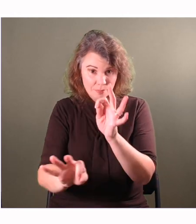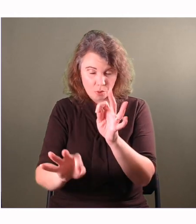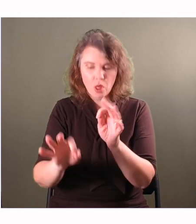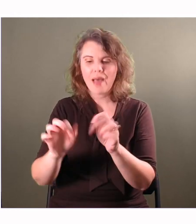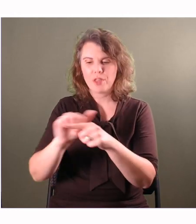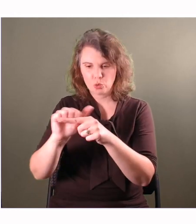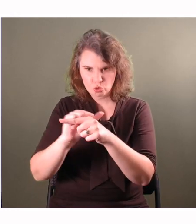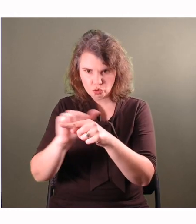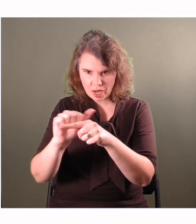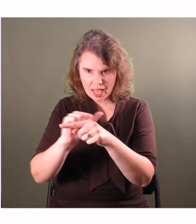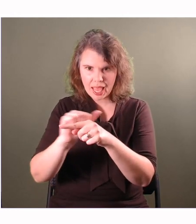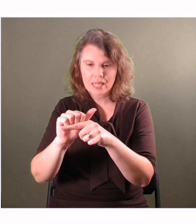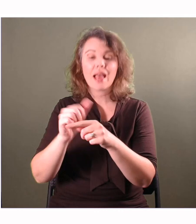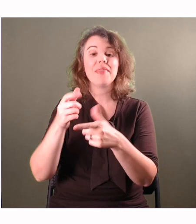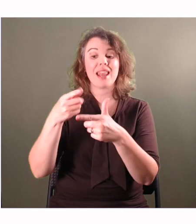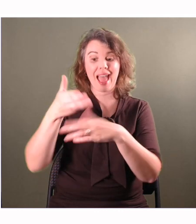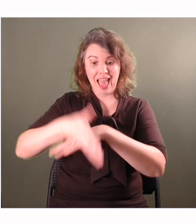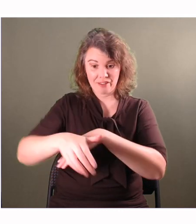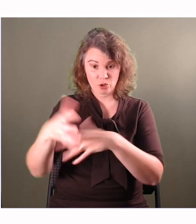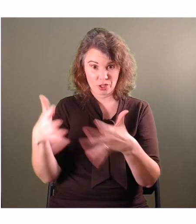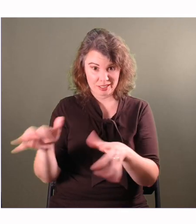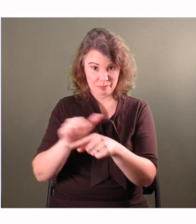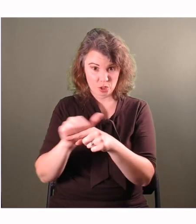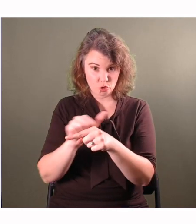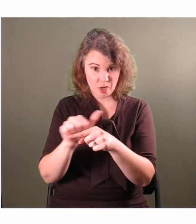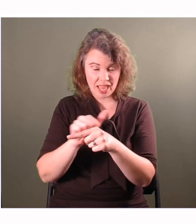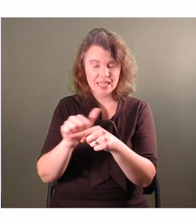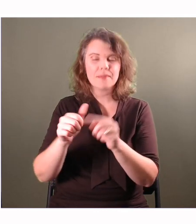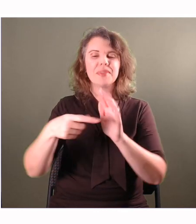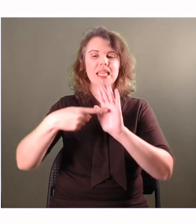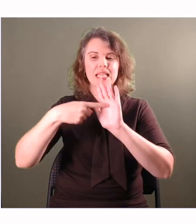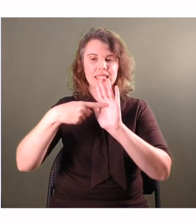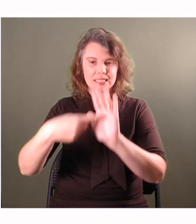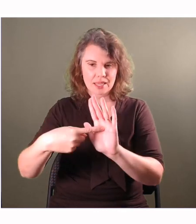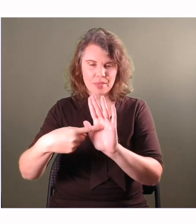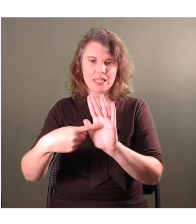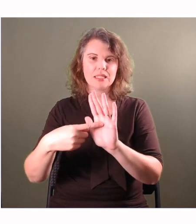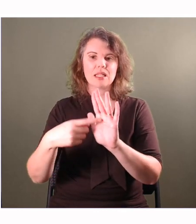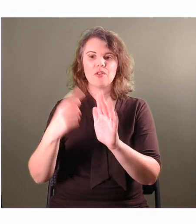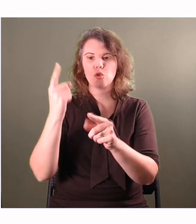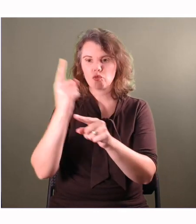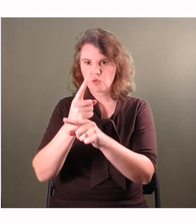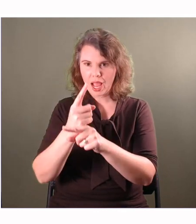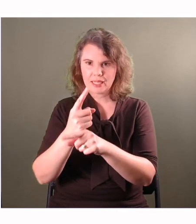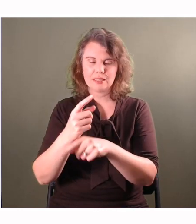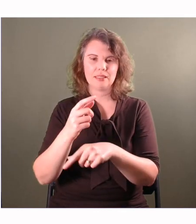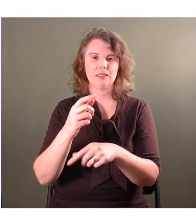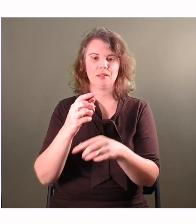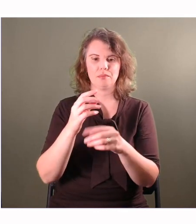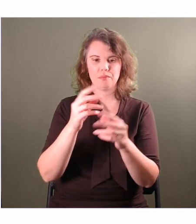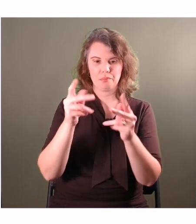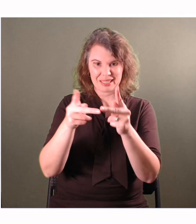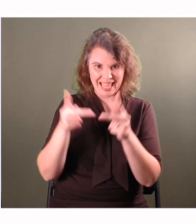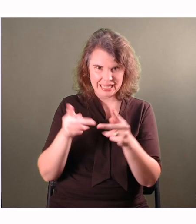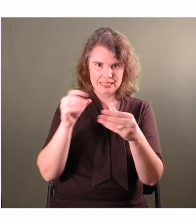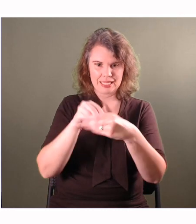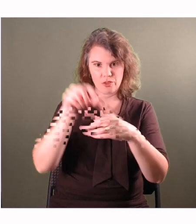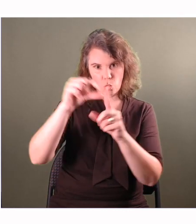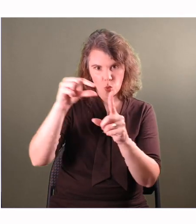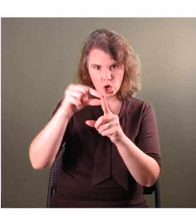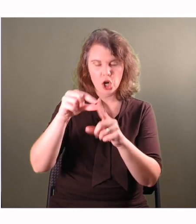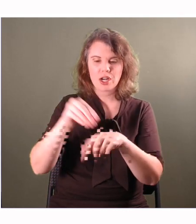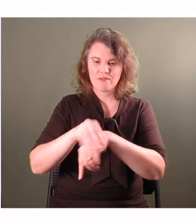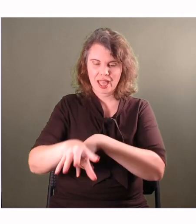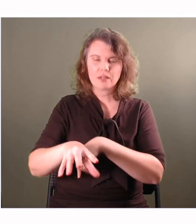with English syllables. And after it's been trained, it exhibits the syllable position effect and